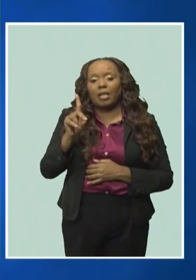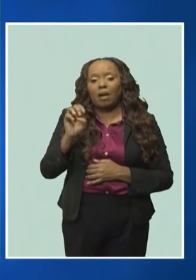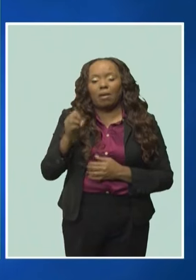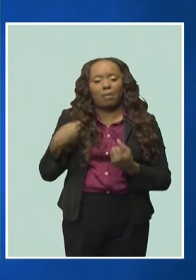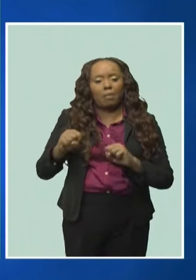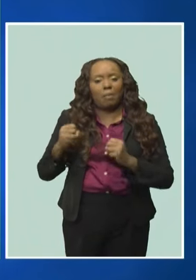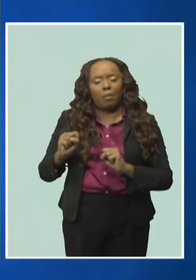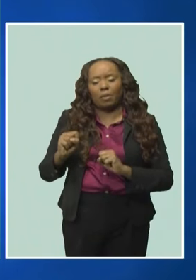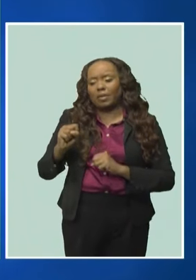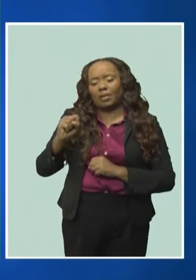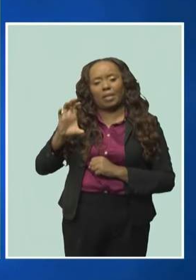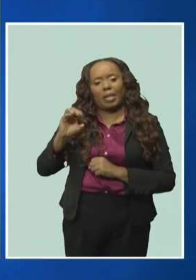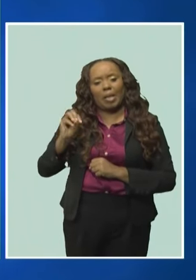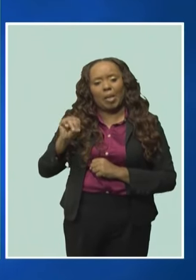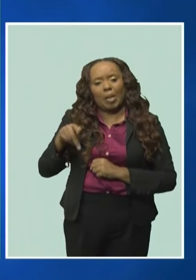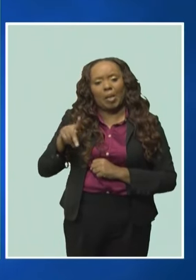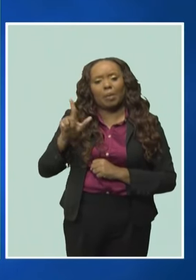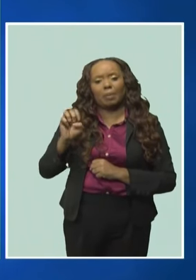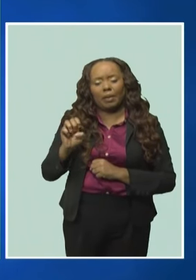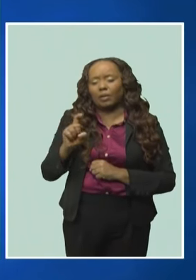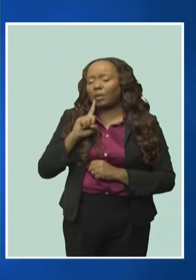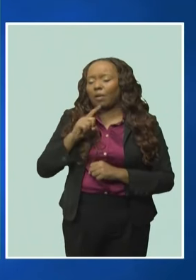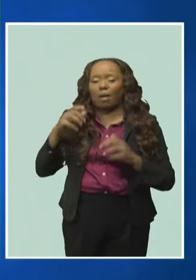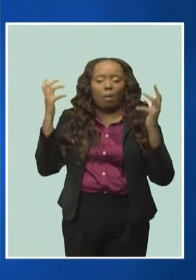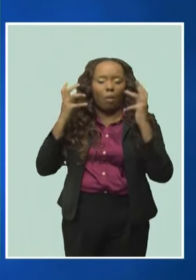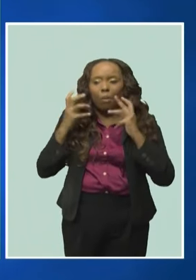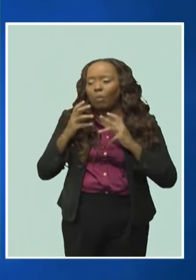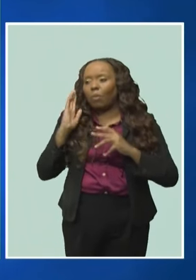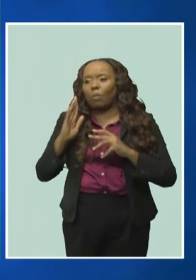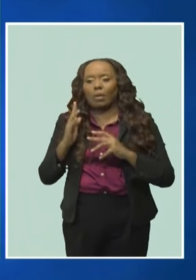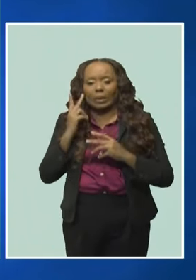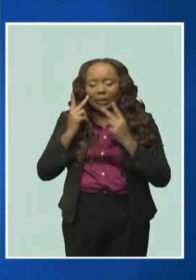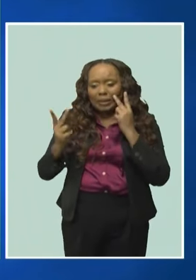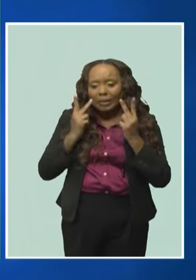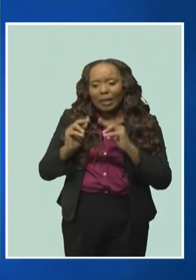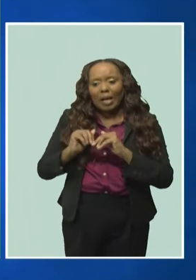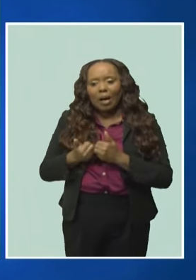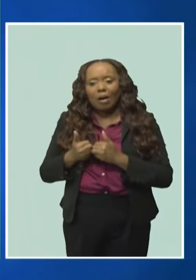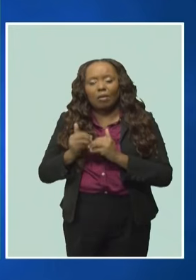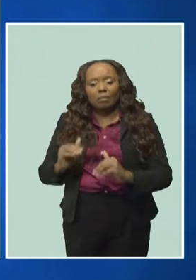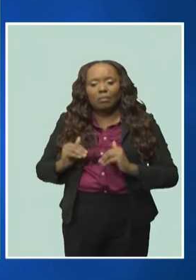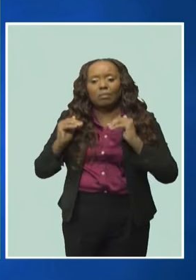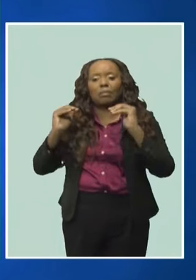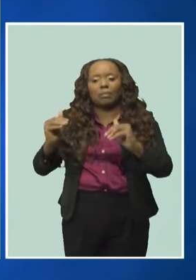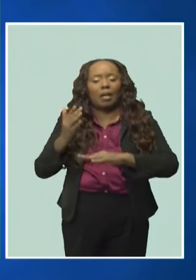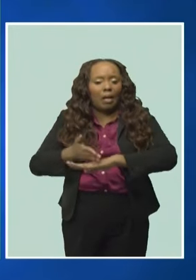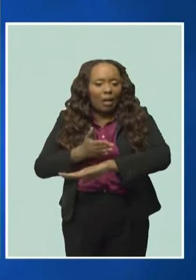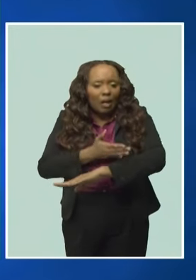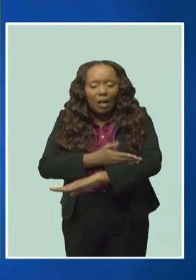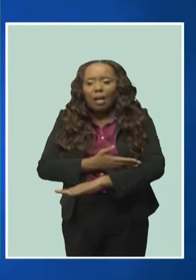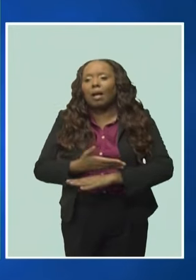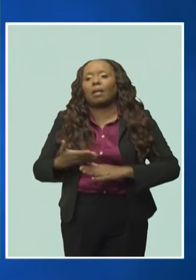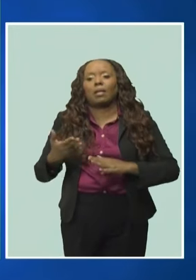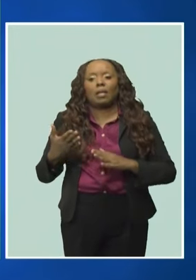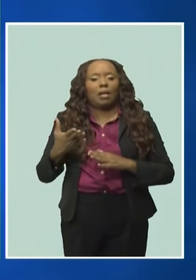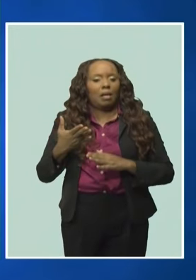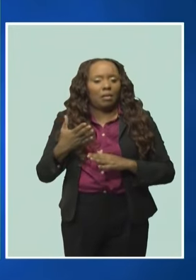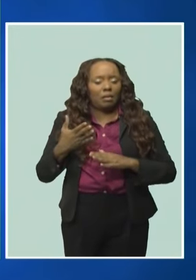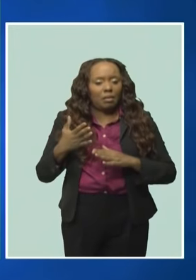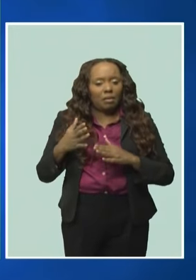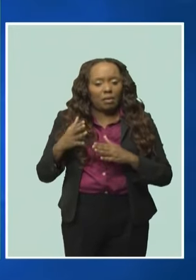impact on the SJPI community and his unwavering commitment to betterment of the institution and its